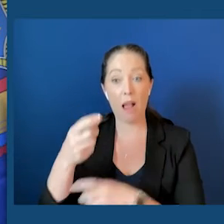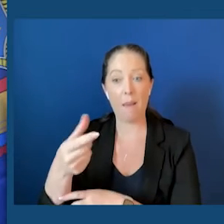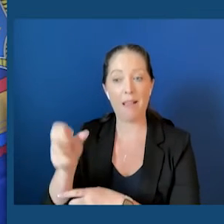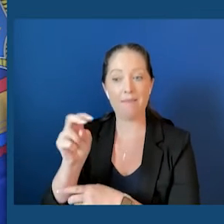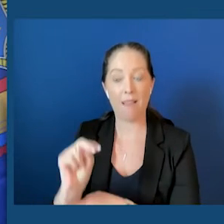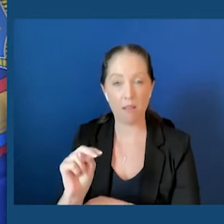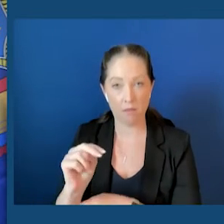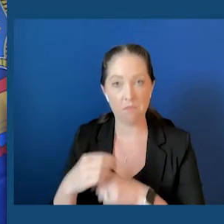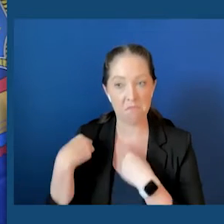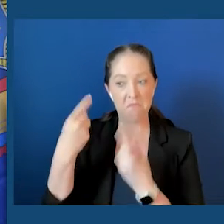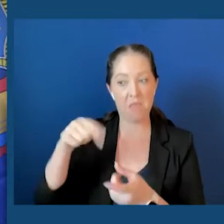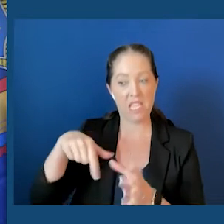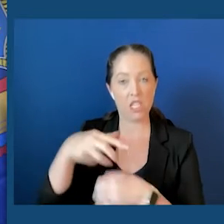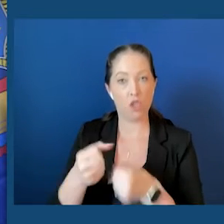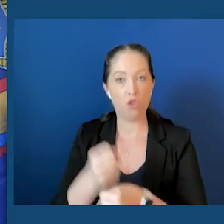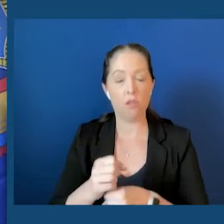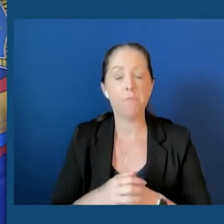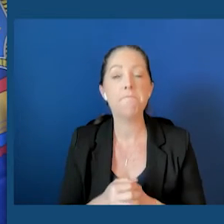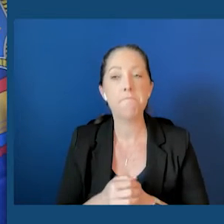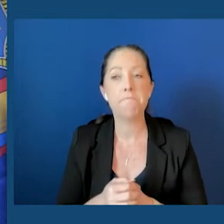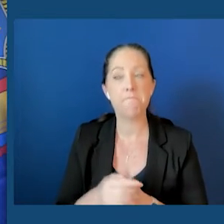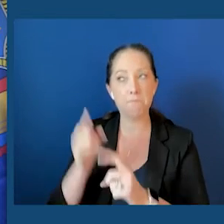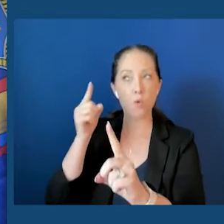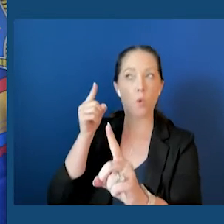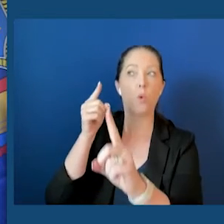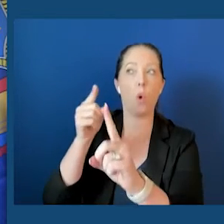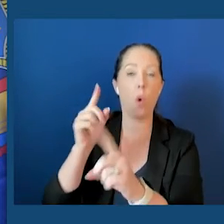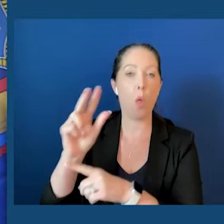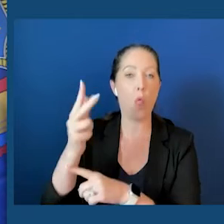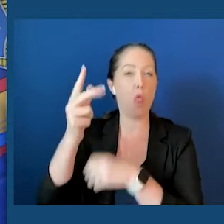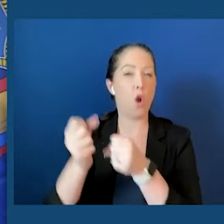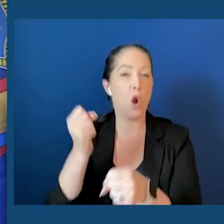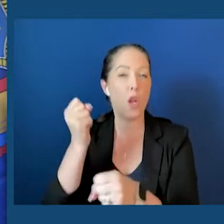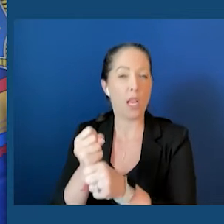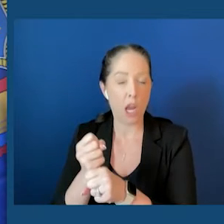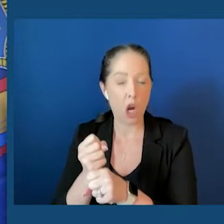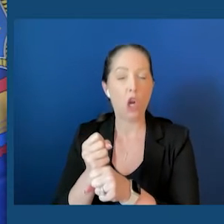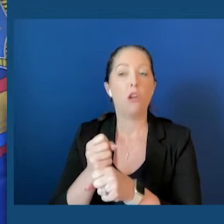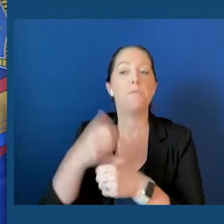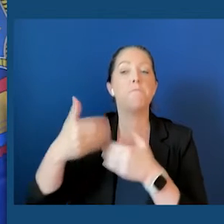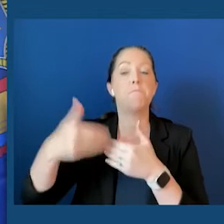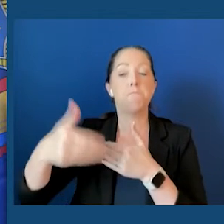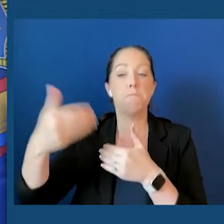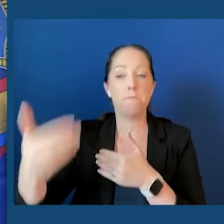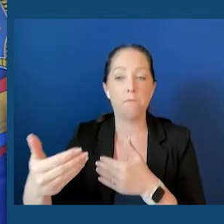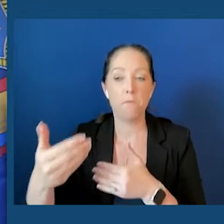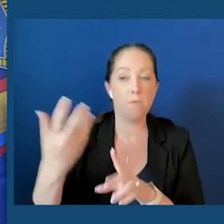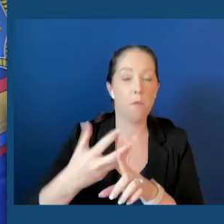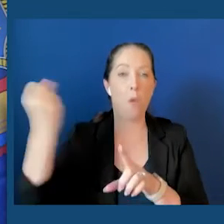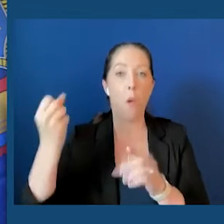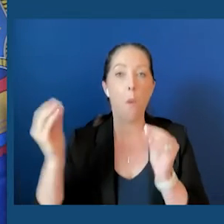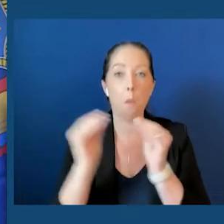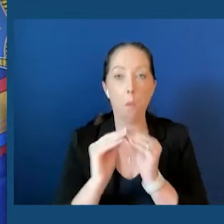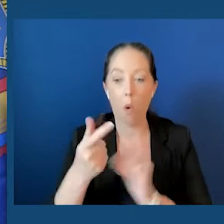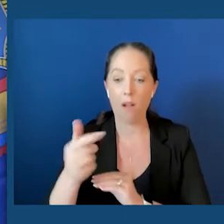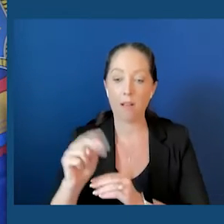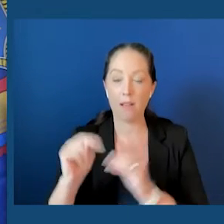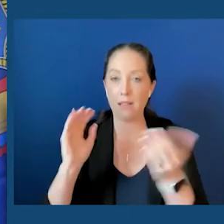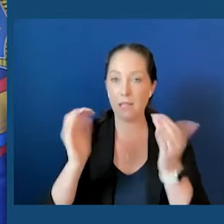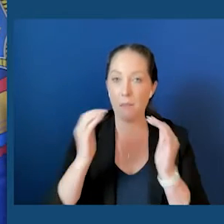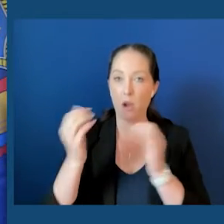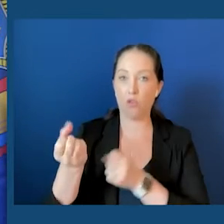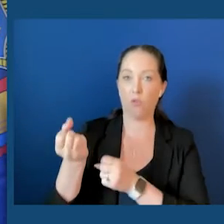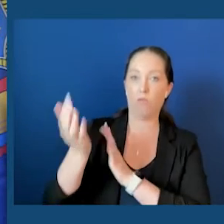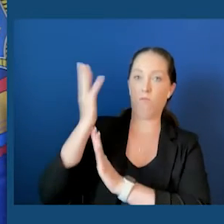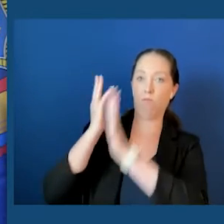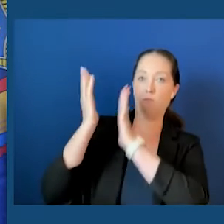on pace for the 3rd year in a row to seize more guns than in previous years. So obviously the process that